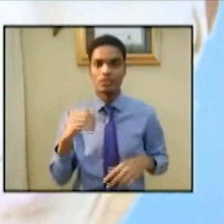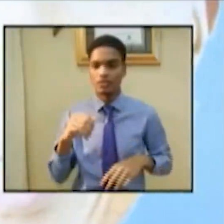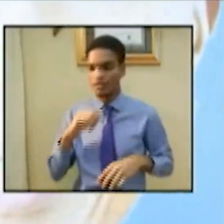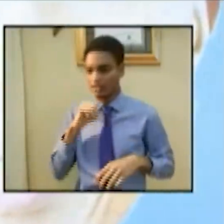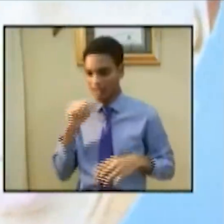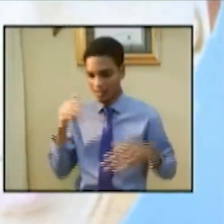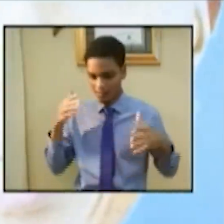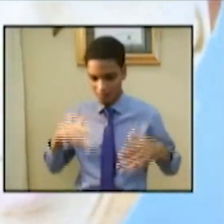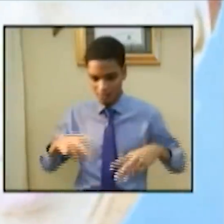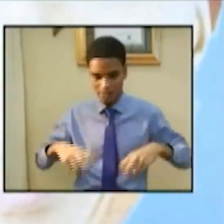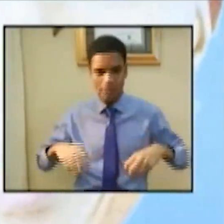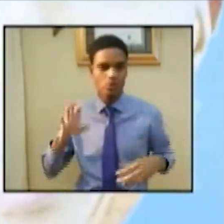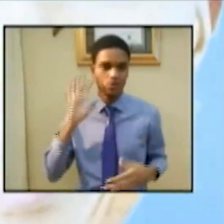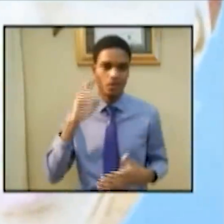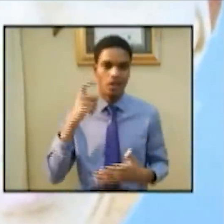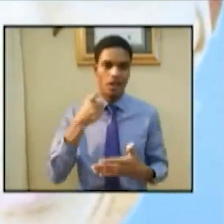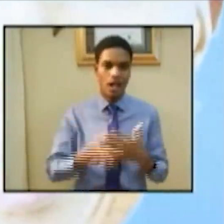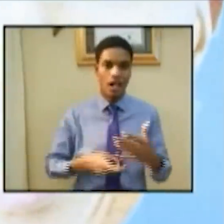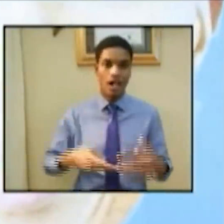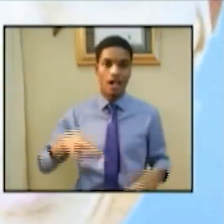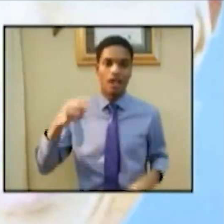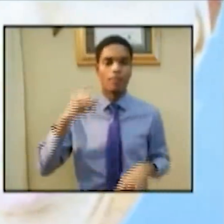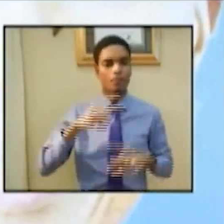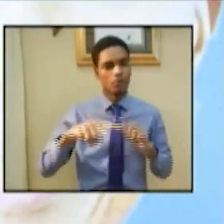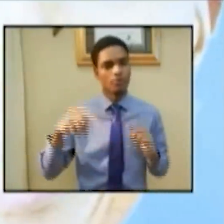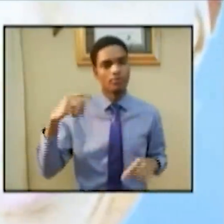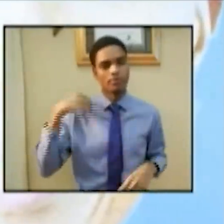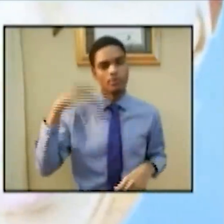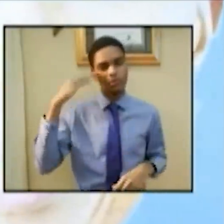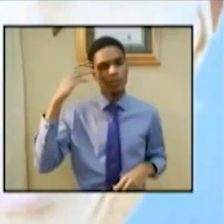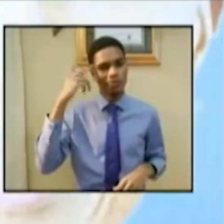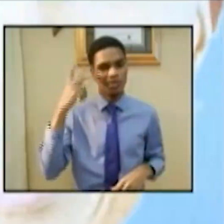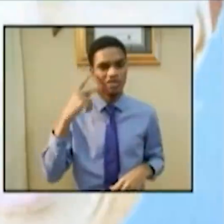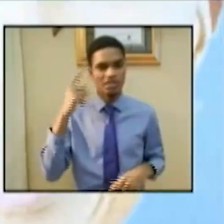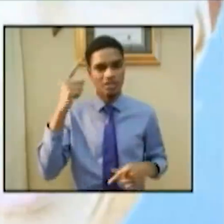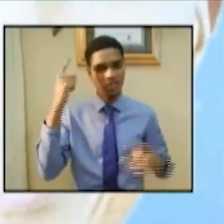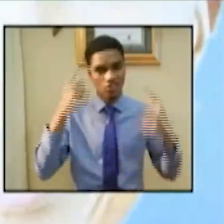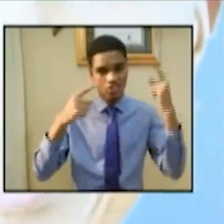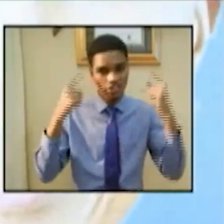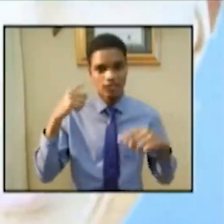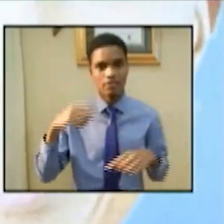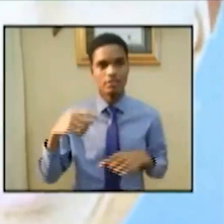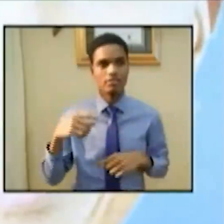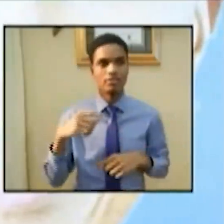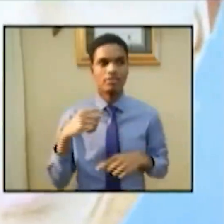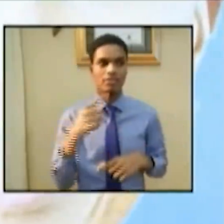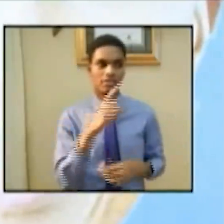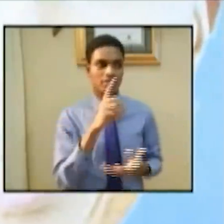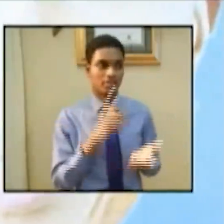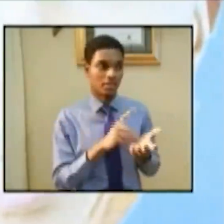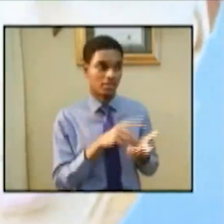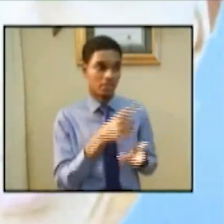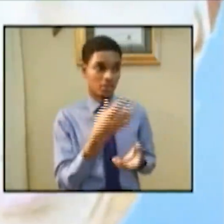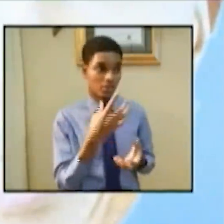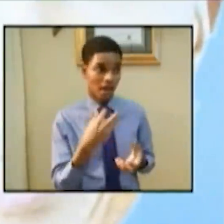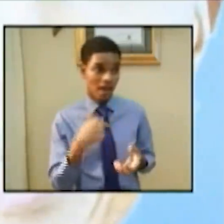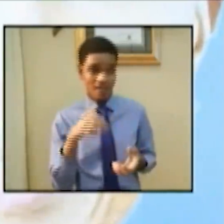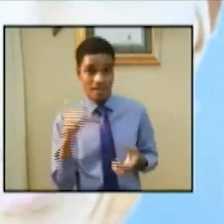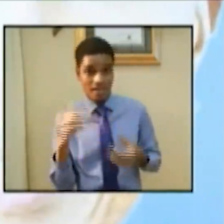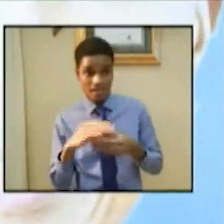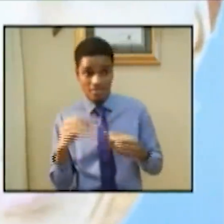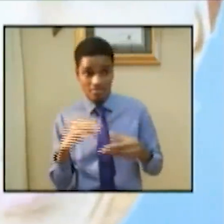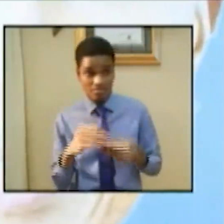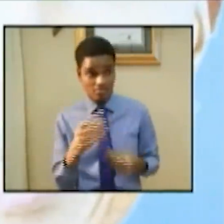greater. I know parents are concerned, and Dr. Troop, you have all the details, right? Dr. Troop, you can